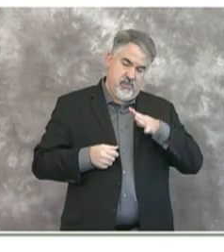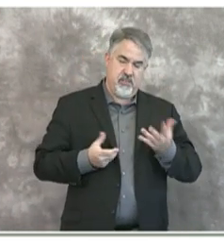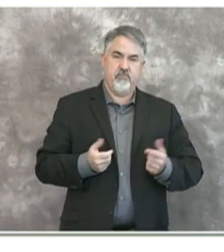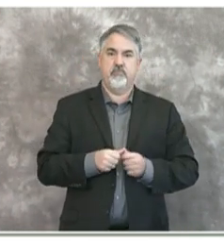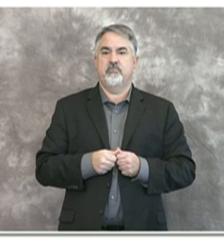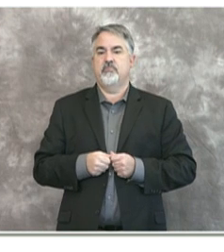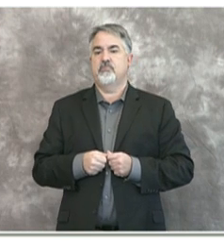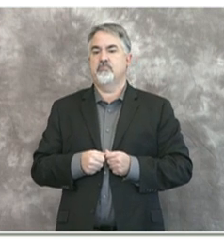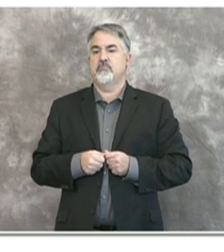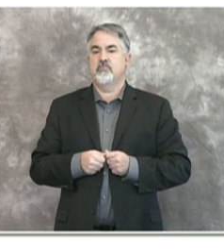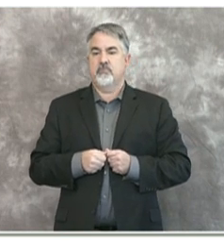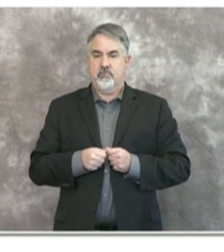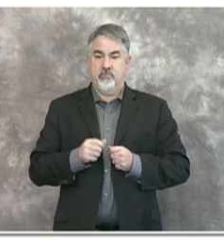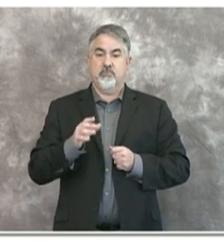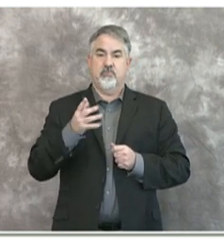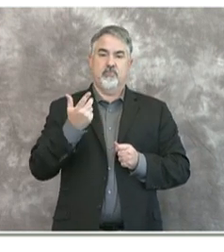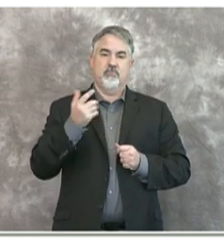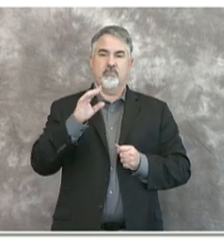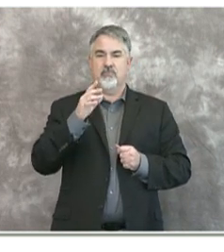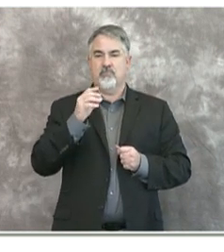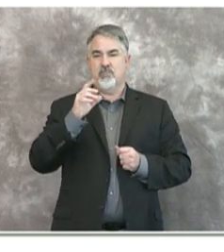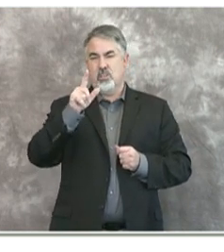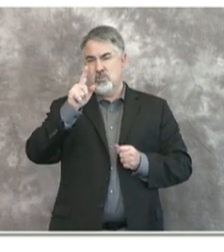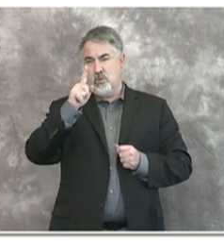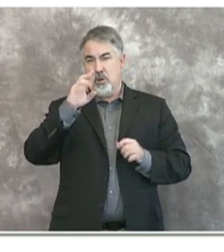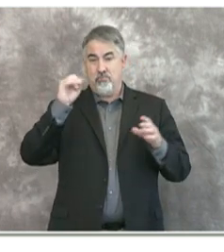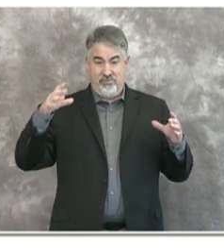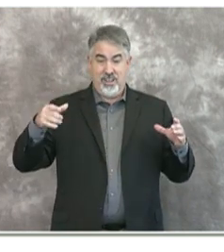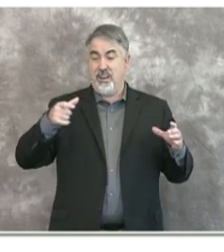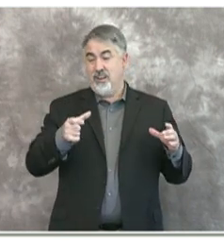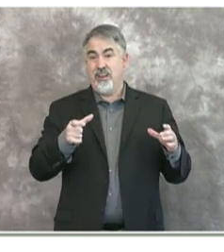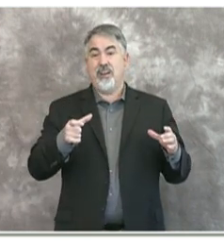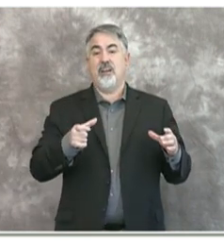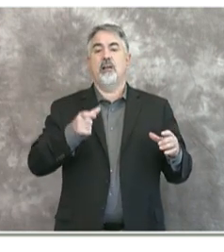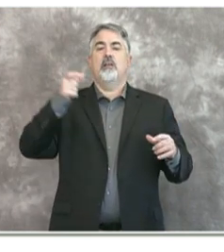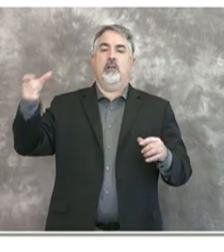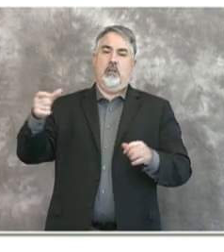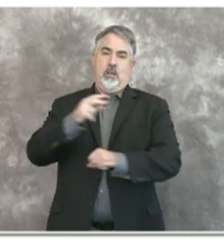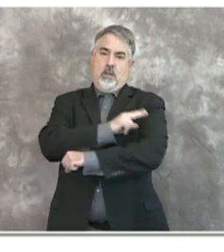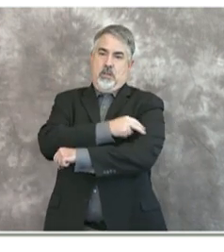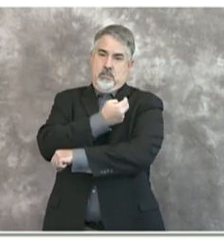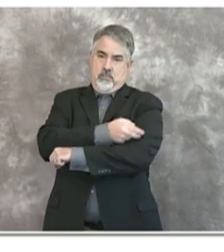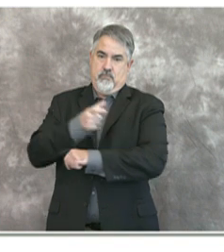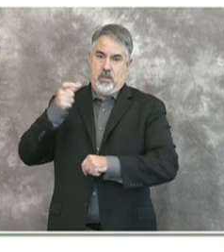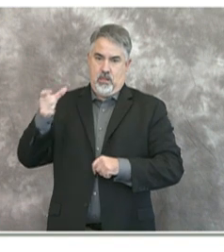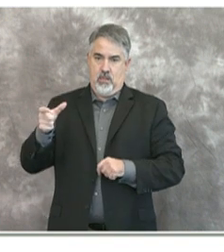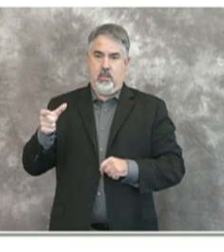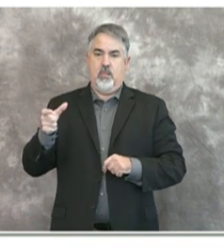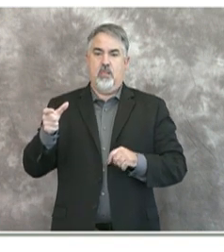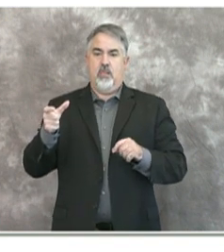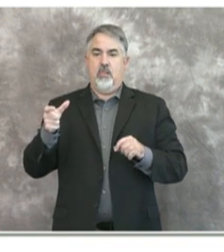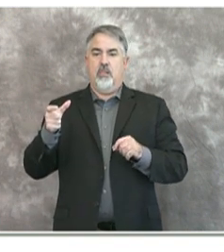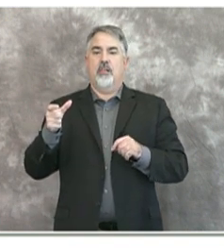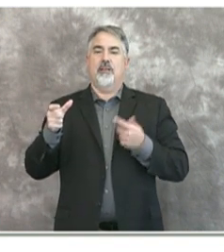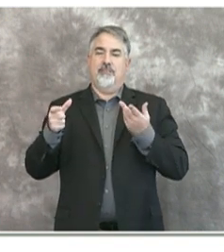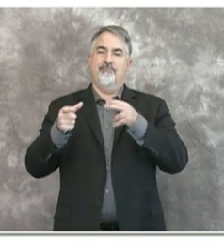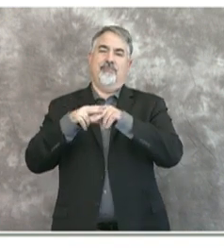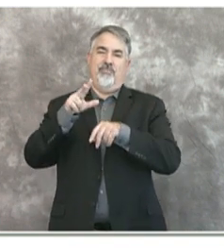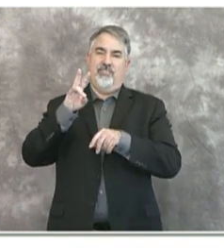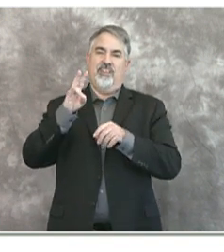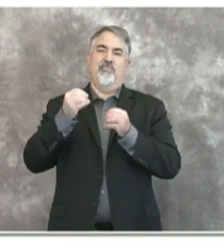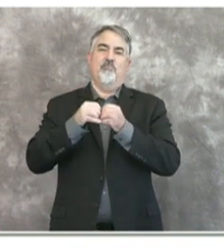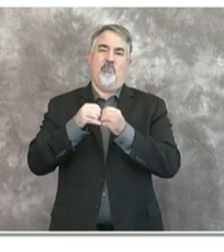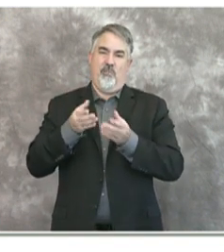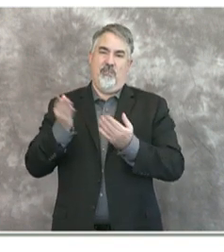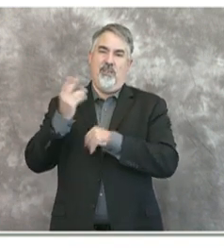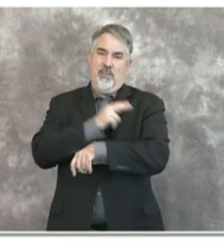119, or 20% of the cases, have been hospitalized, and this is 37 more than reported yesterday. Of the total number